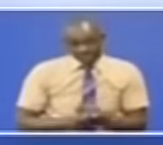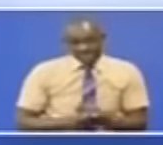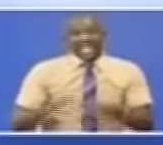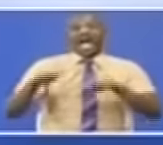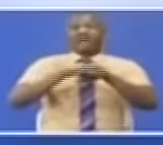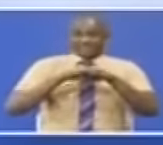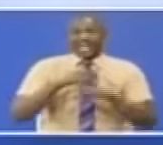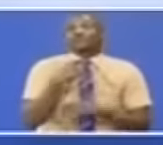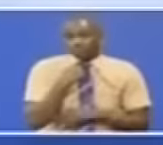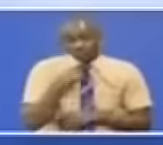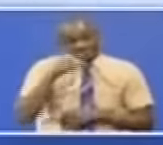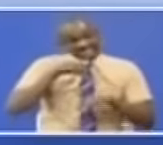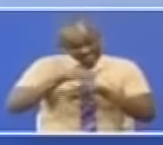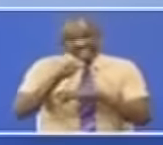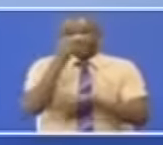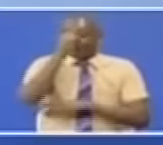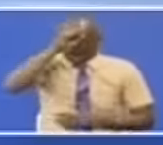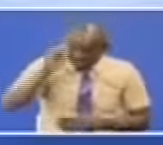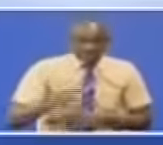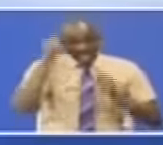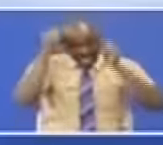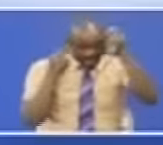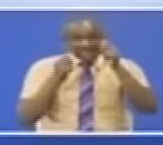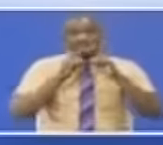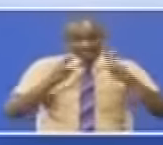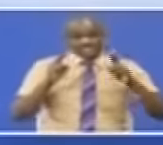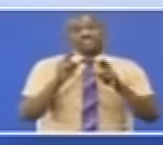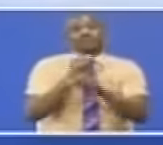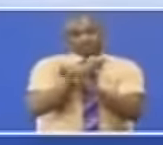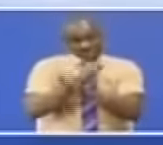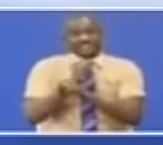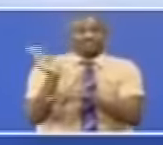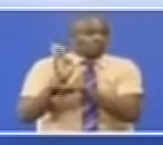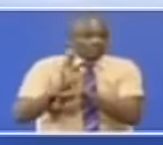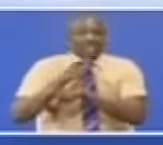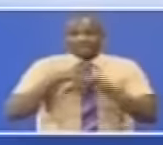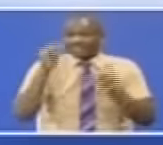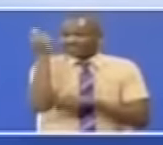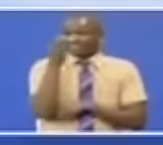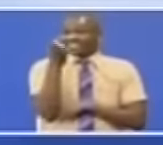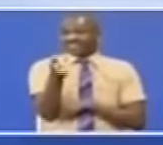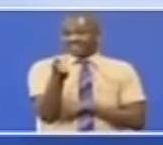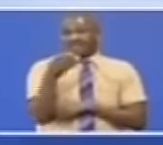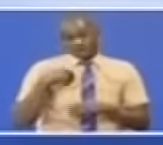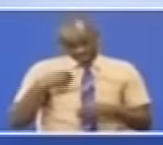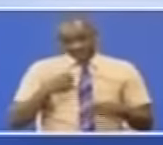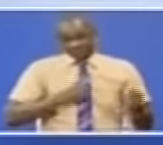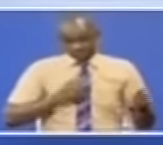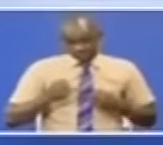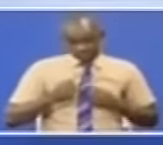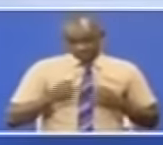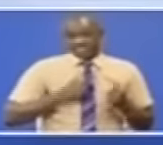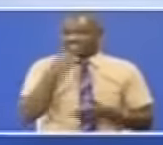is expected to send about 5,000 troops on a peacekeeping mission to Burundi, but President Paul Kagame being very